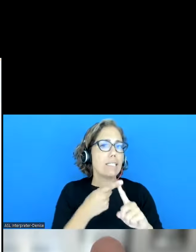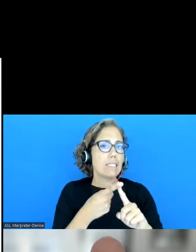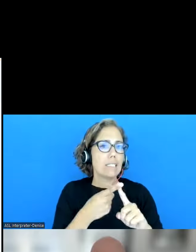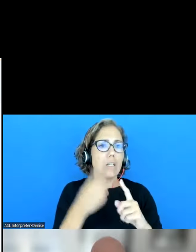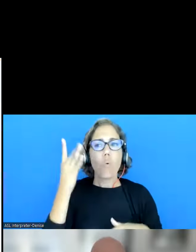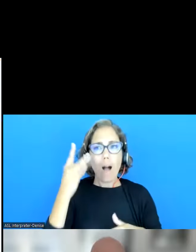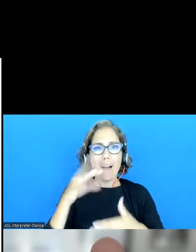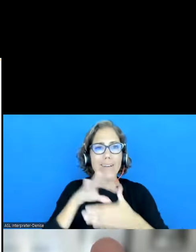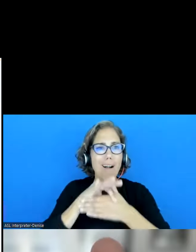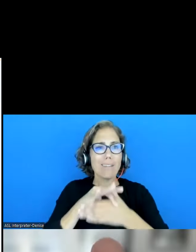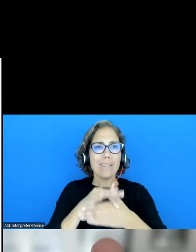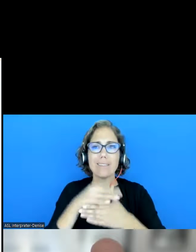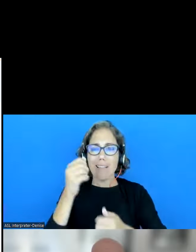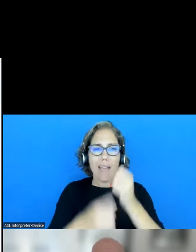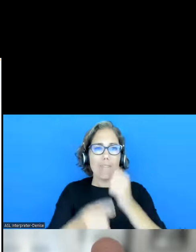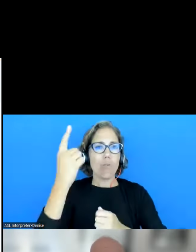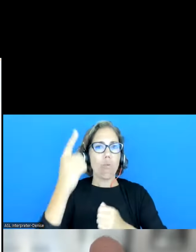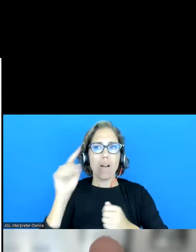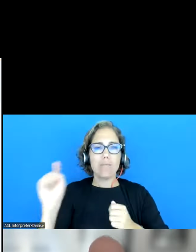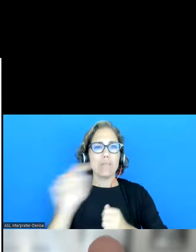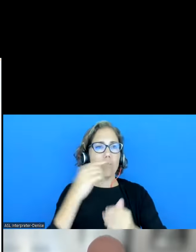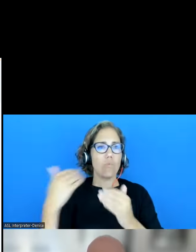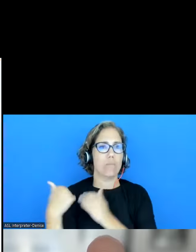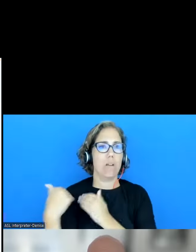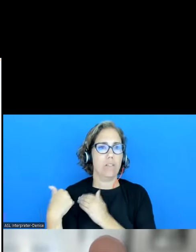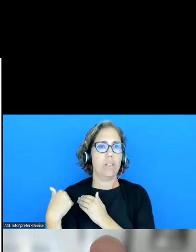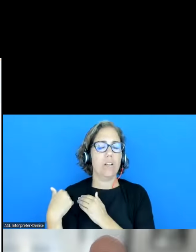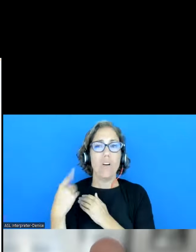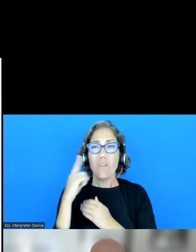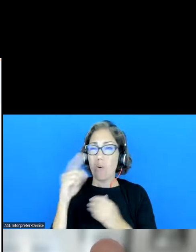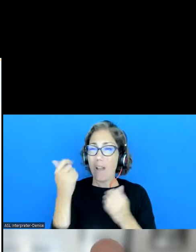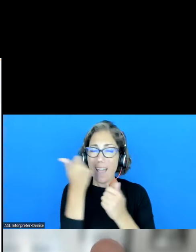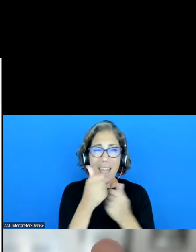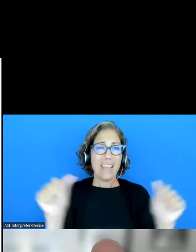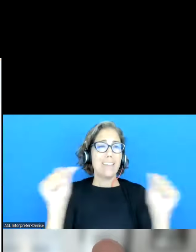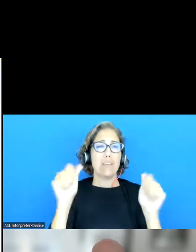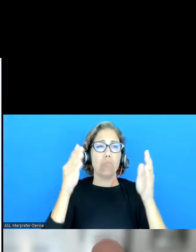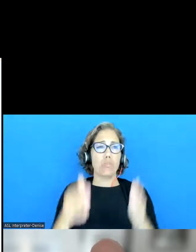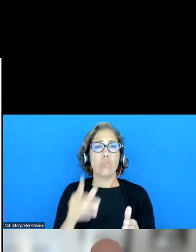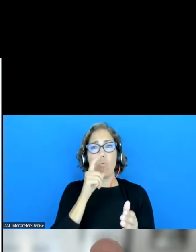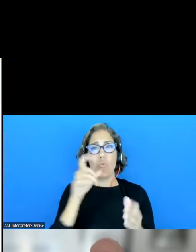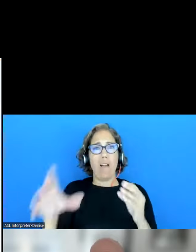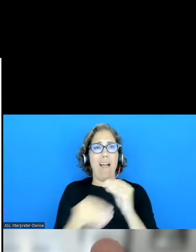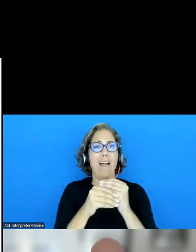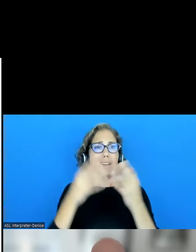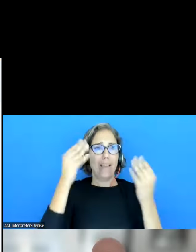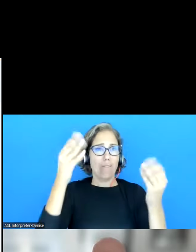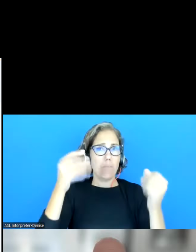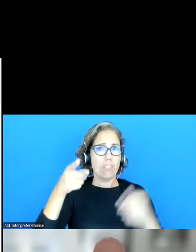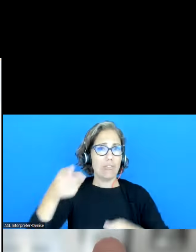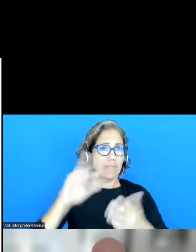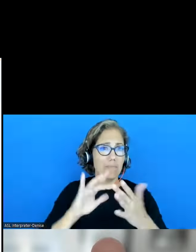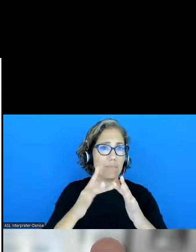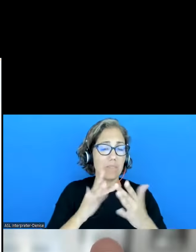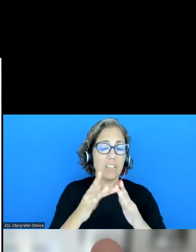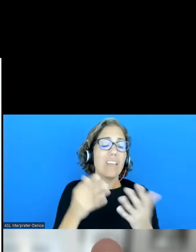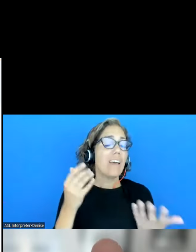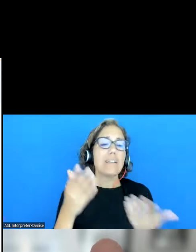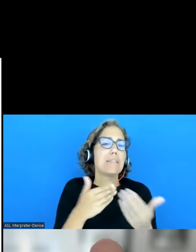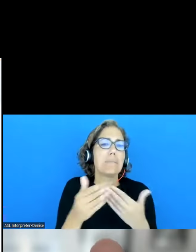everyone's responsibility to really everyone who's putting content on the internet. Even if all you're doing is putting content on social